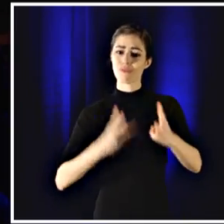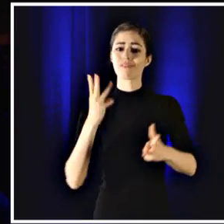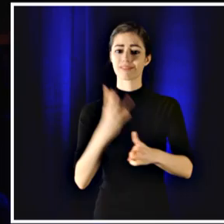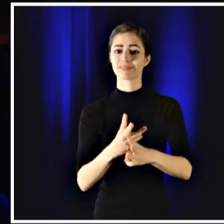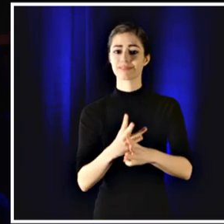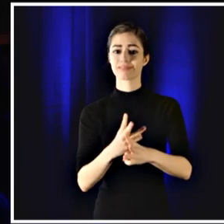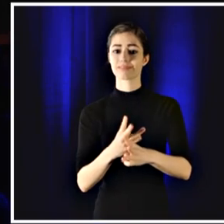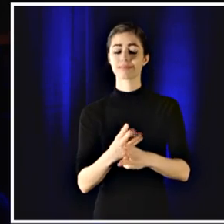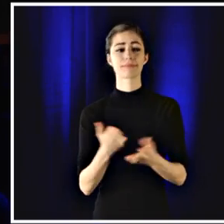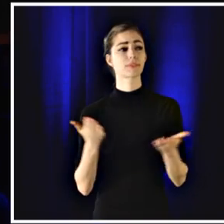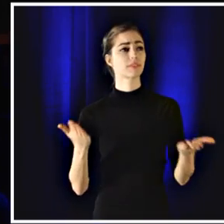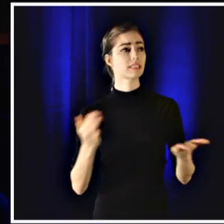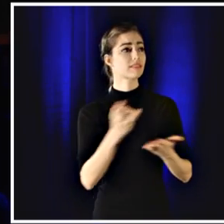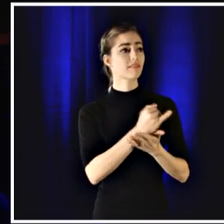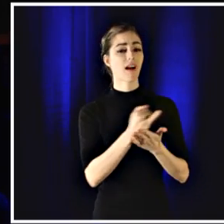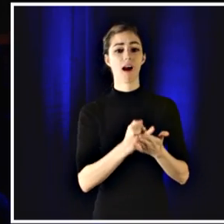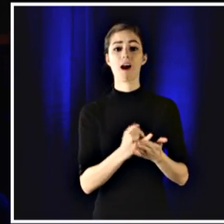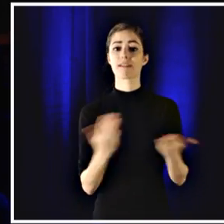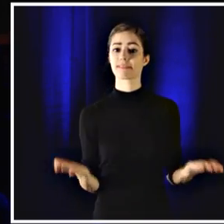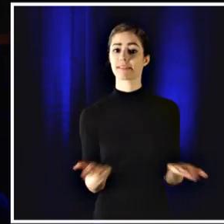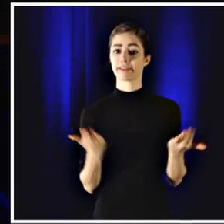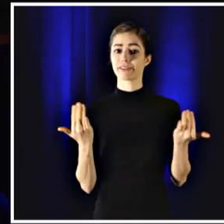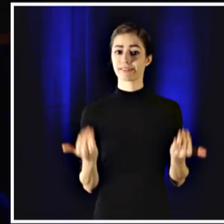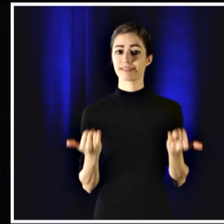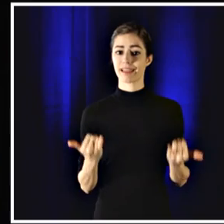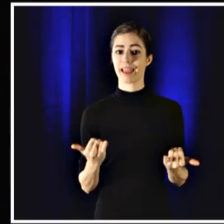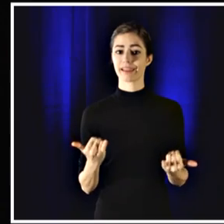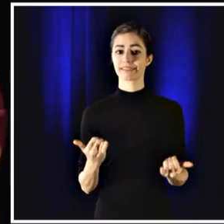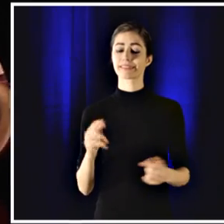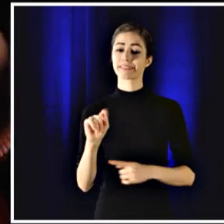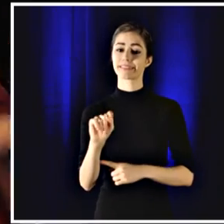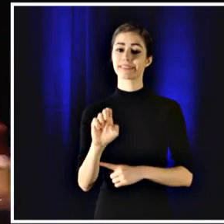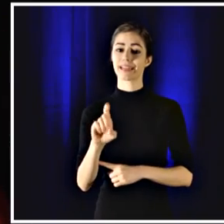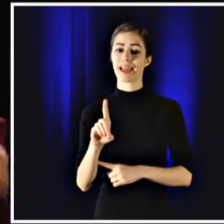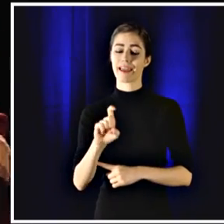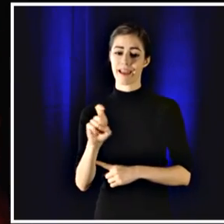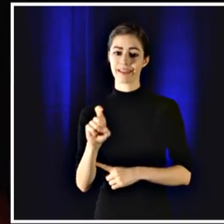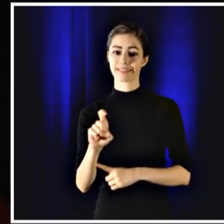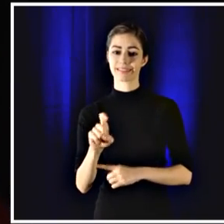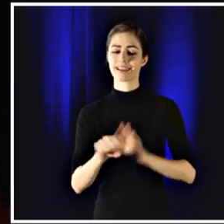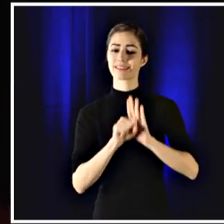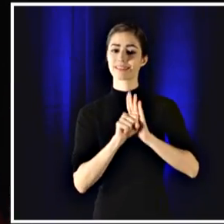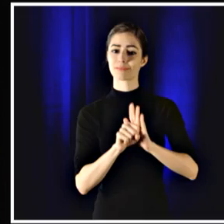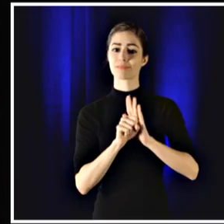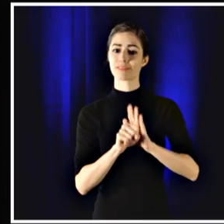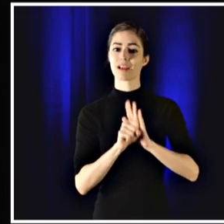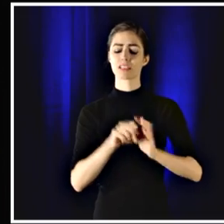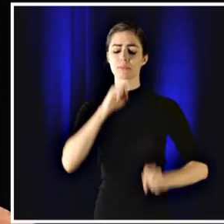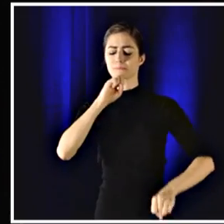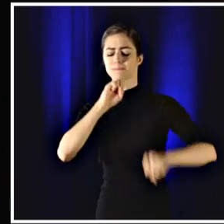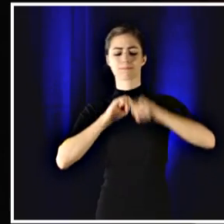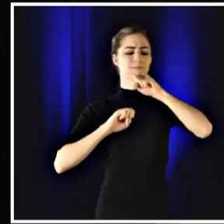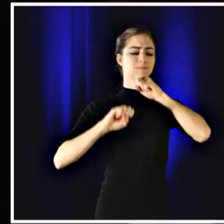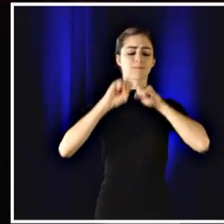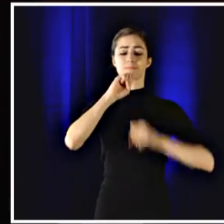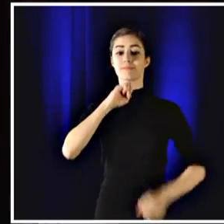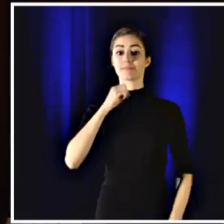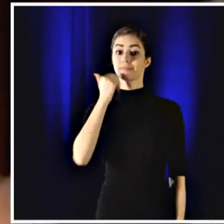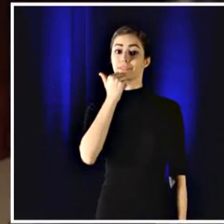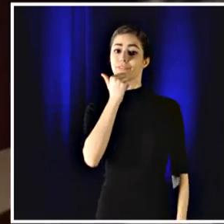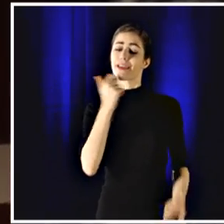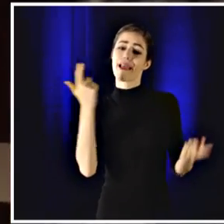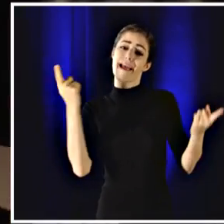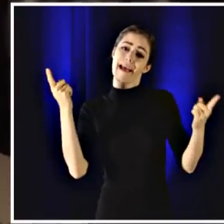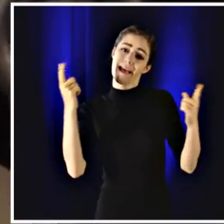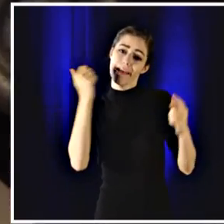And so this installation that you see, this TEDx installation, symbolizes the ruptures that can take place in our daily lives from which